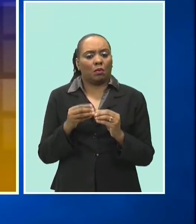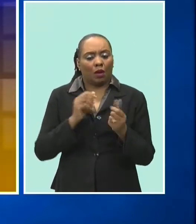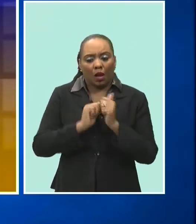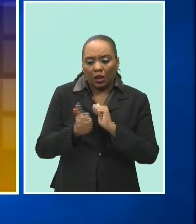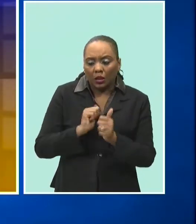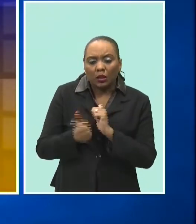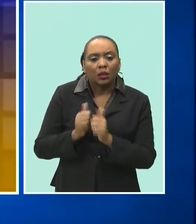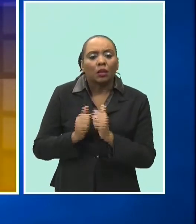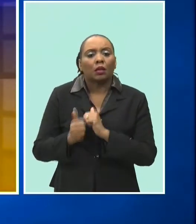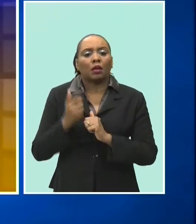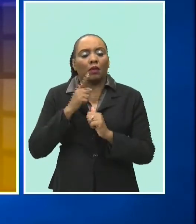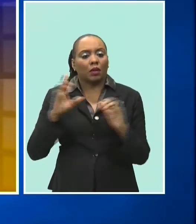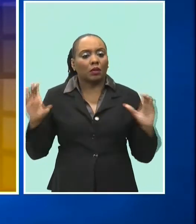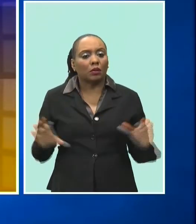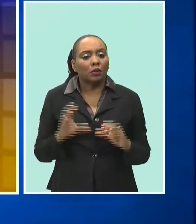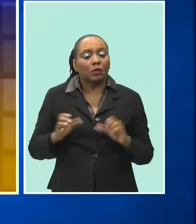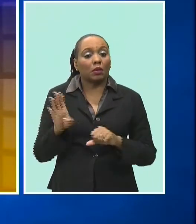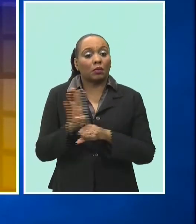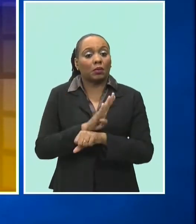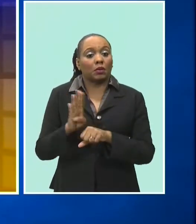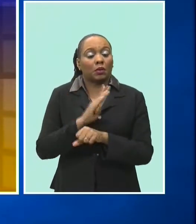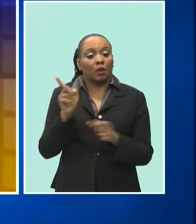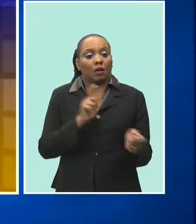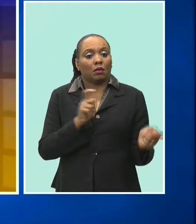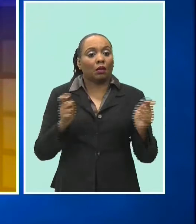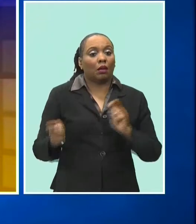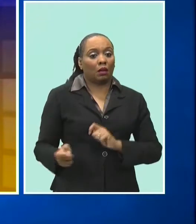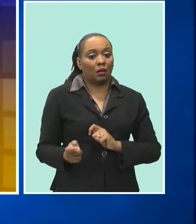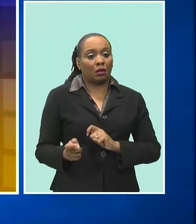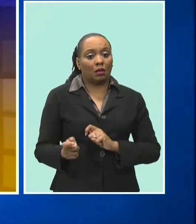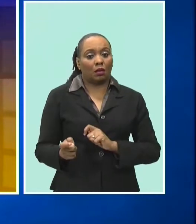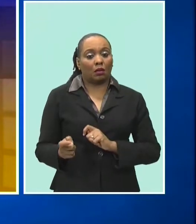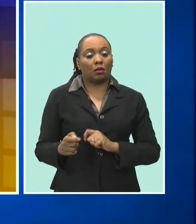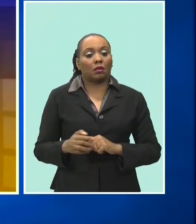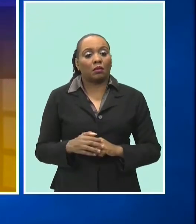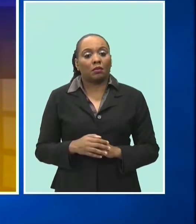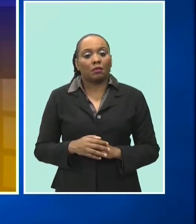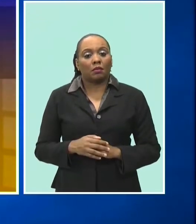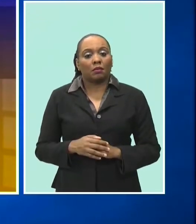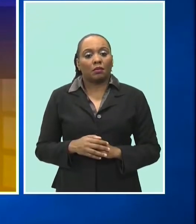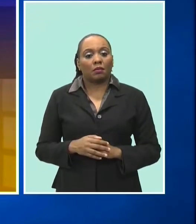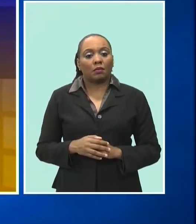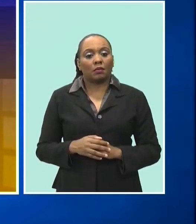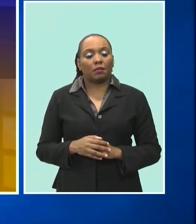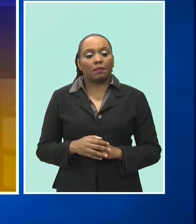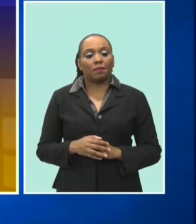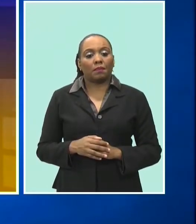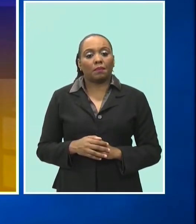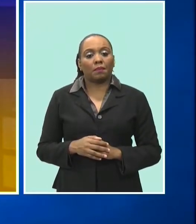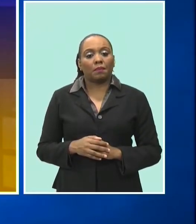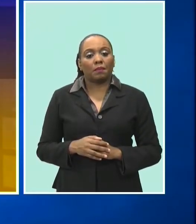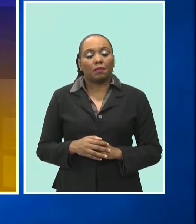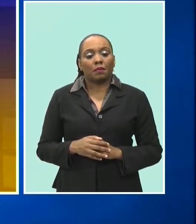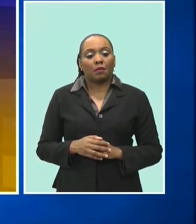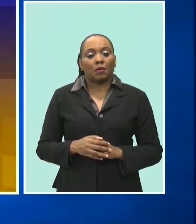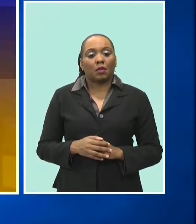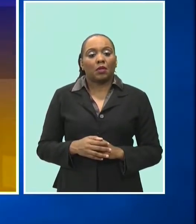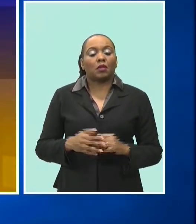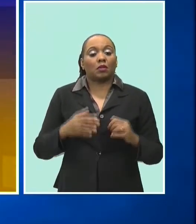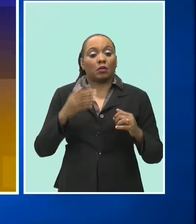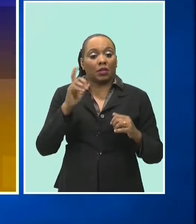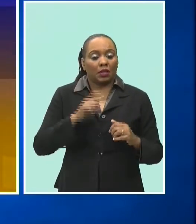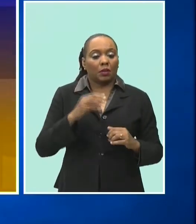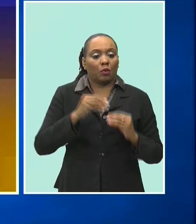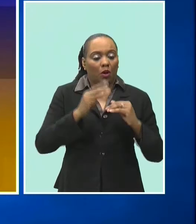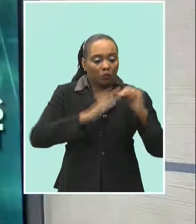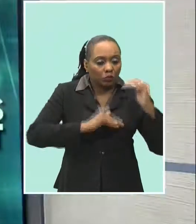pro-competitiveness, pro-doing business reforms in order to reverse that weak construction and